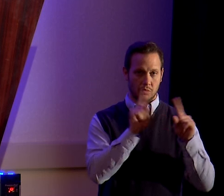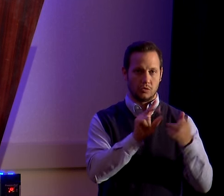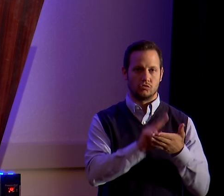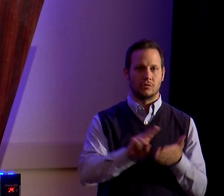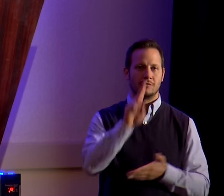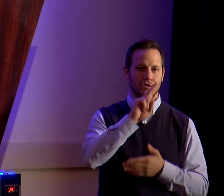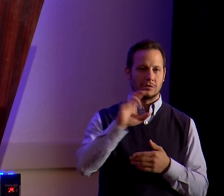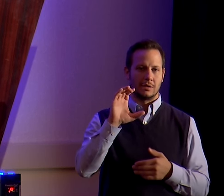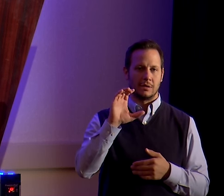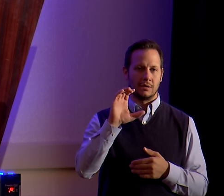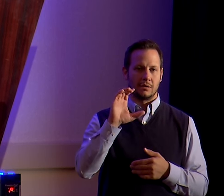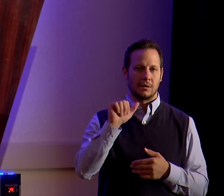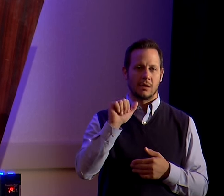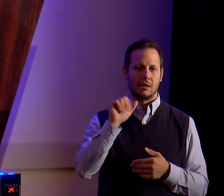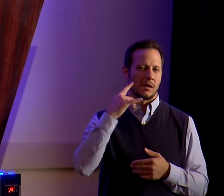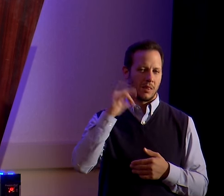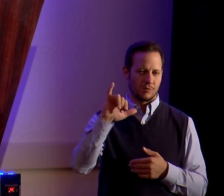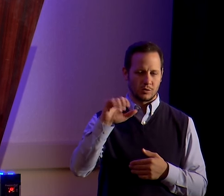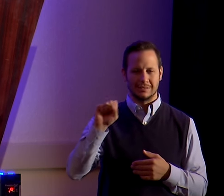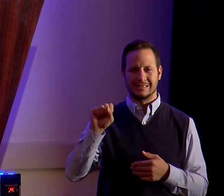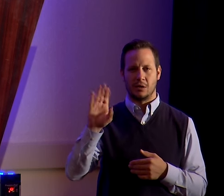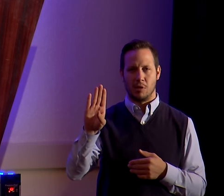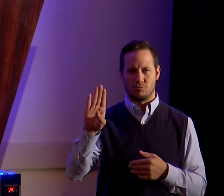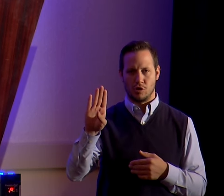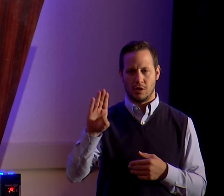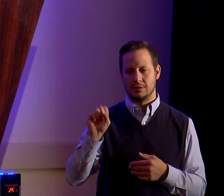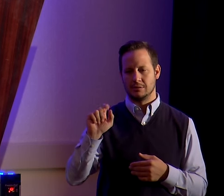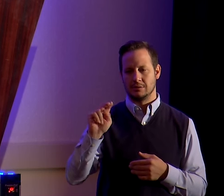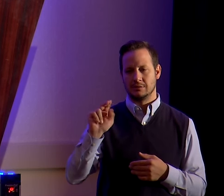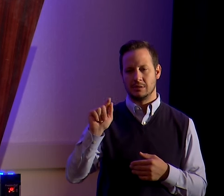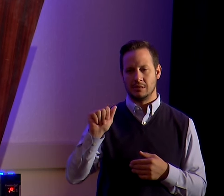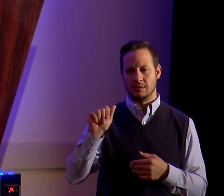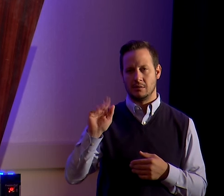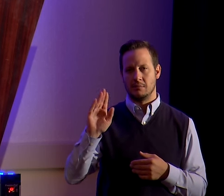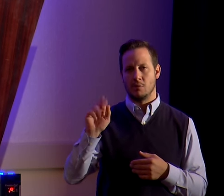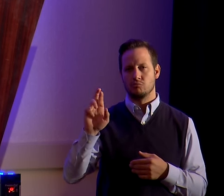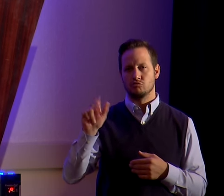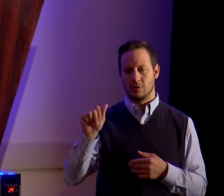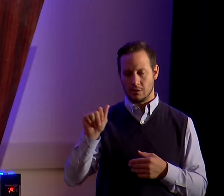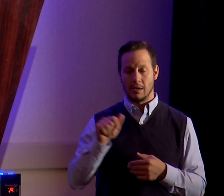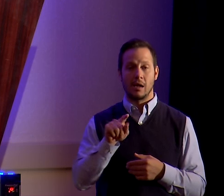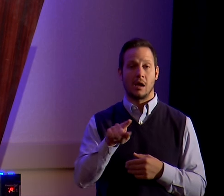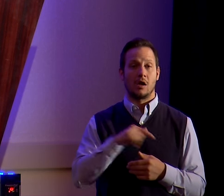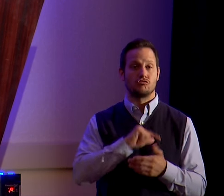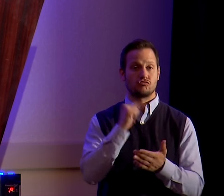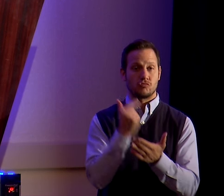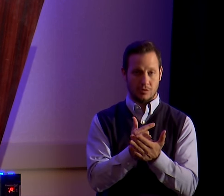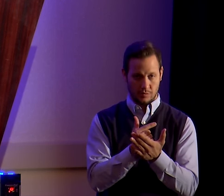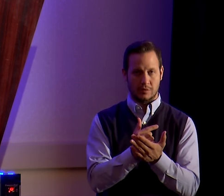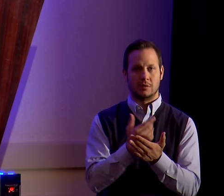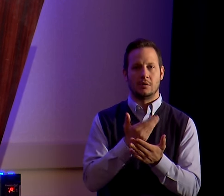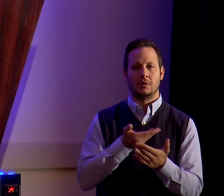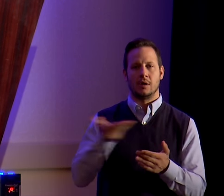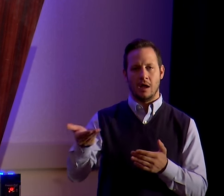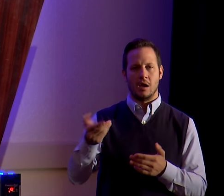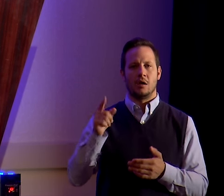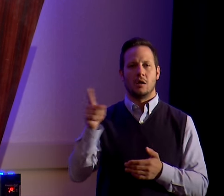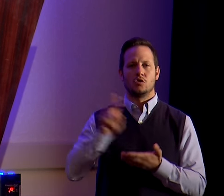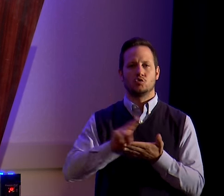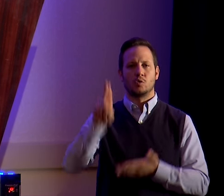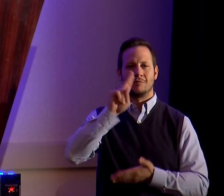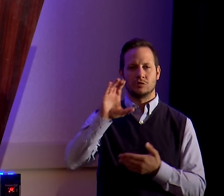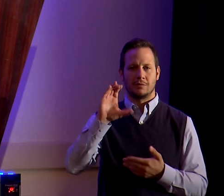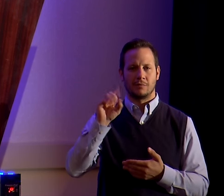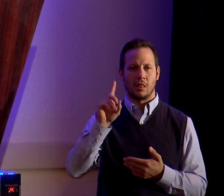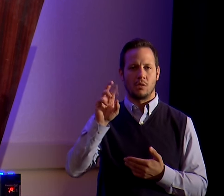of California, Santa Barbara. And when I graduated from there, I had my first job at University of Colorado.